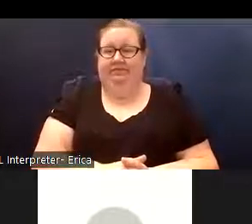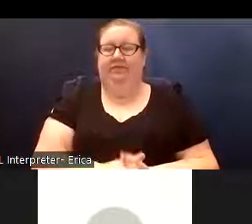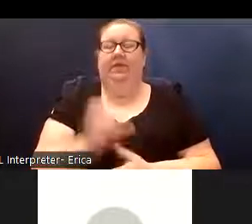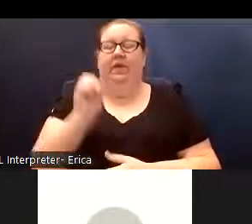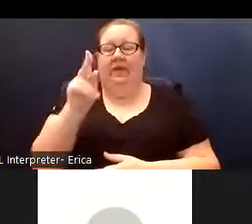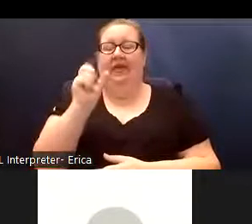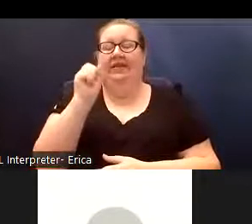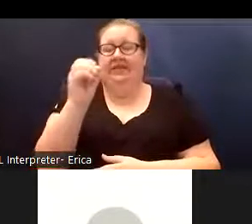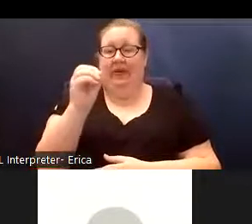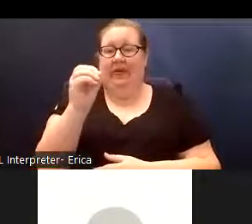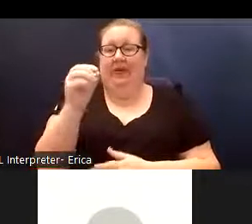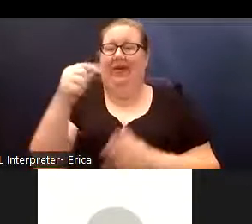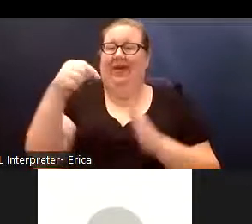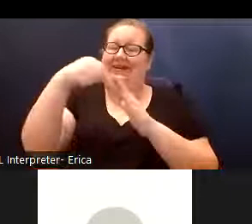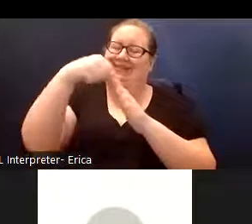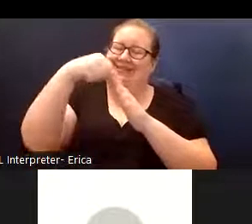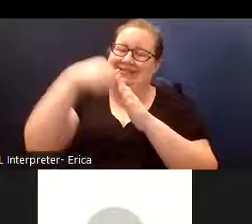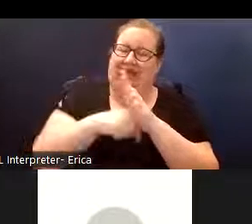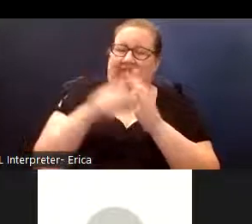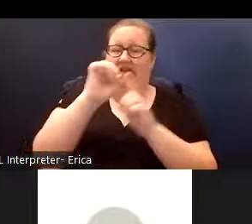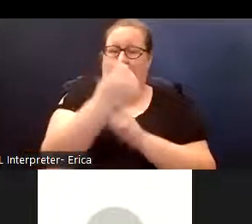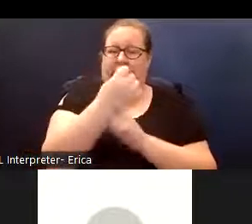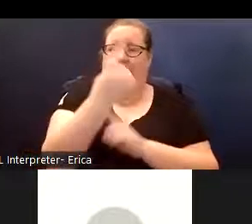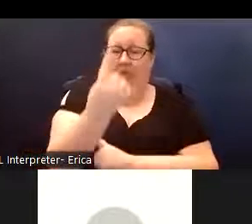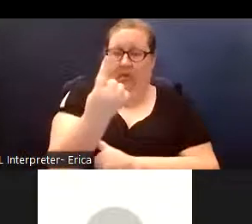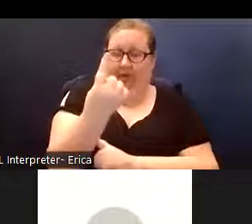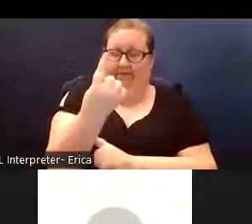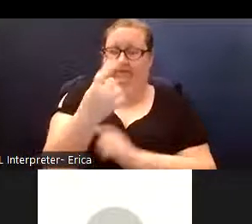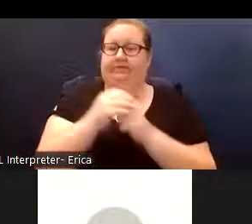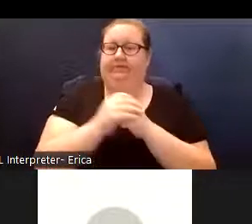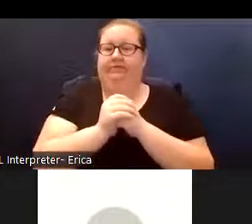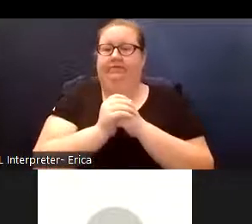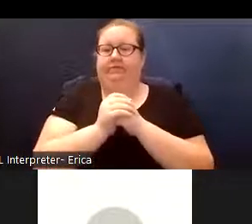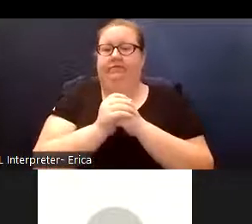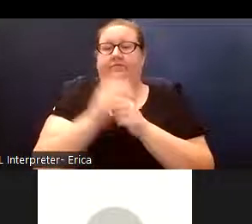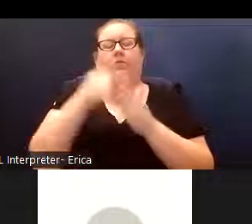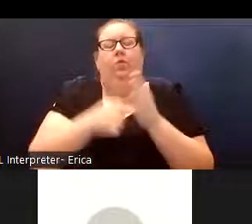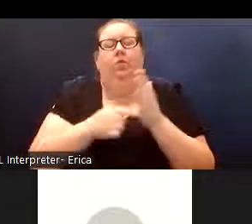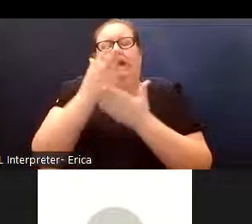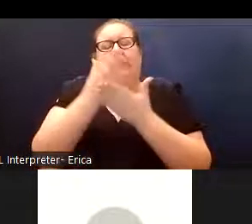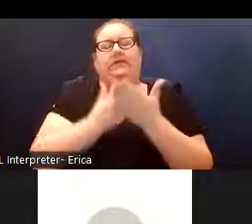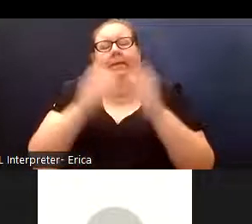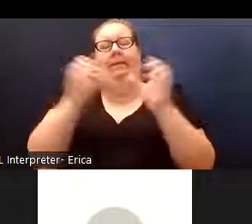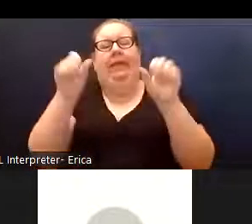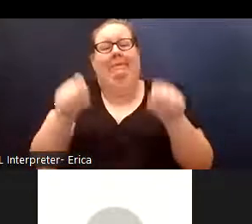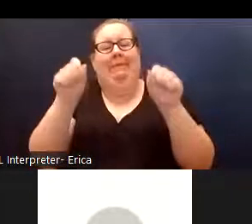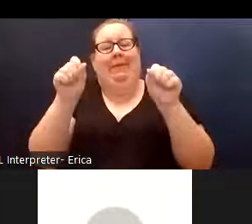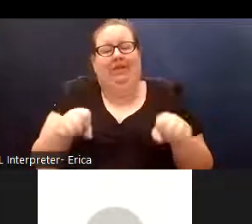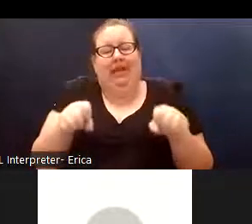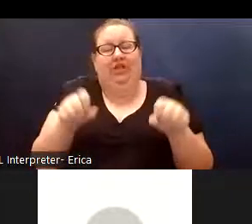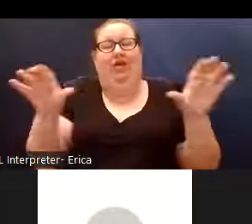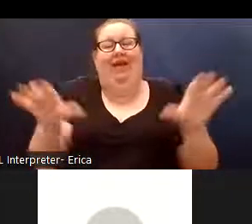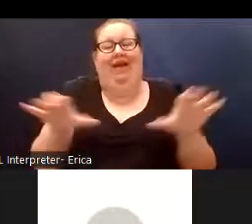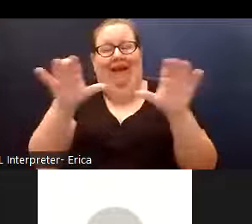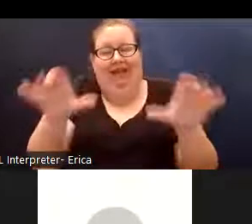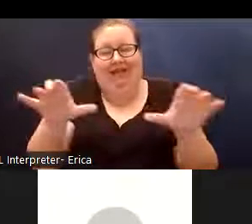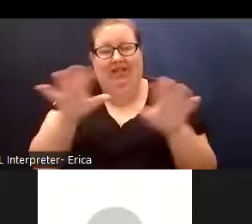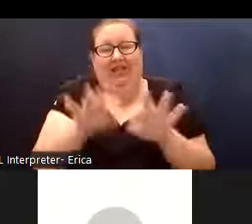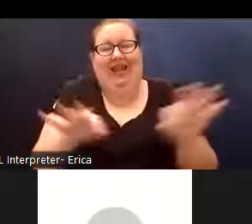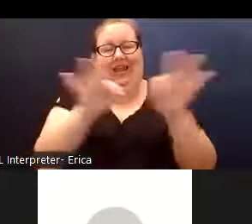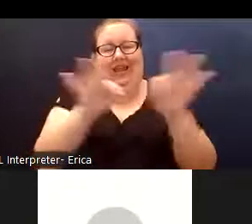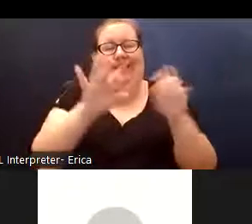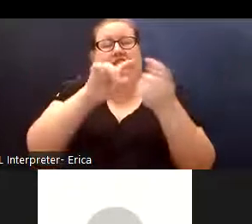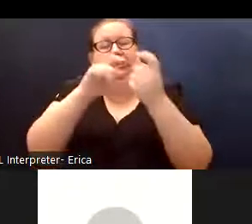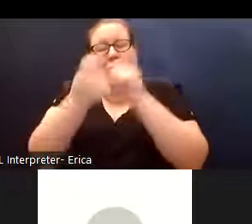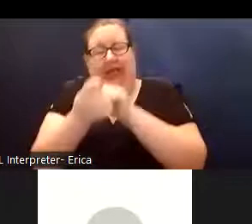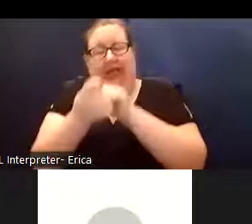So diving into scenario 1. So what are some of the potential actions and key changes that you can